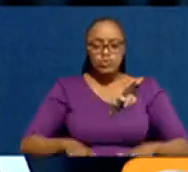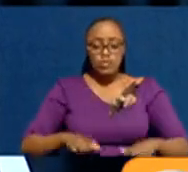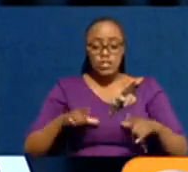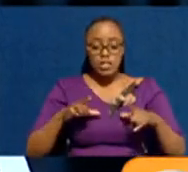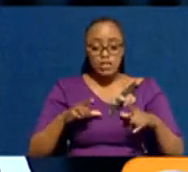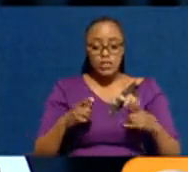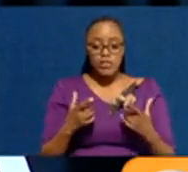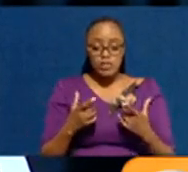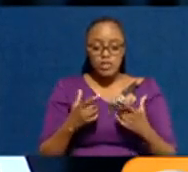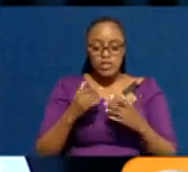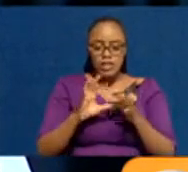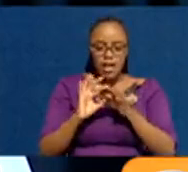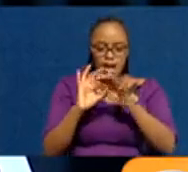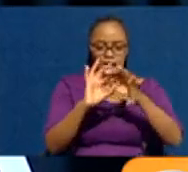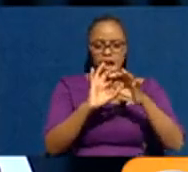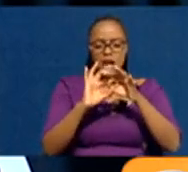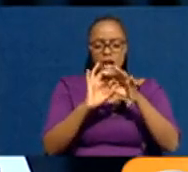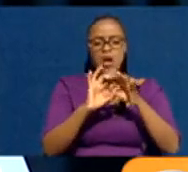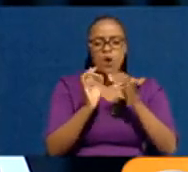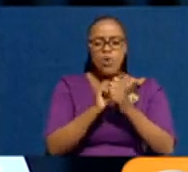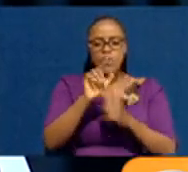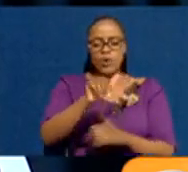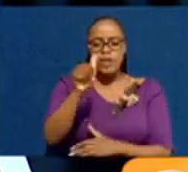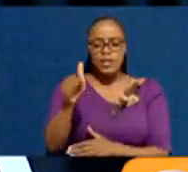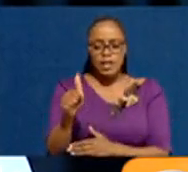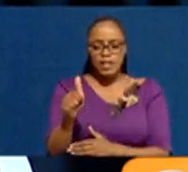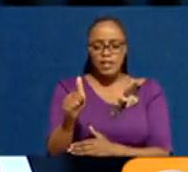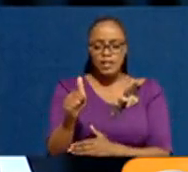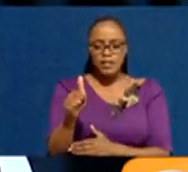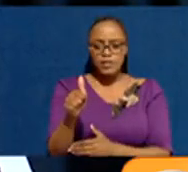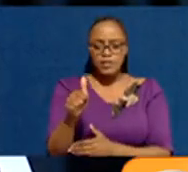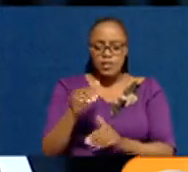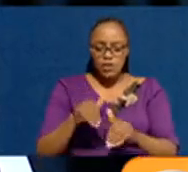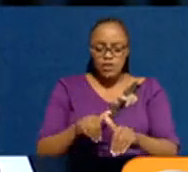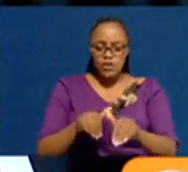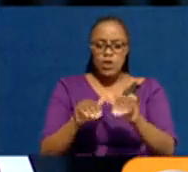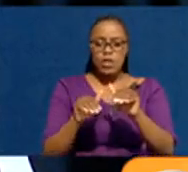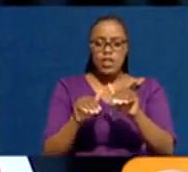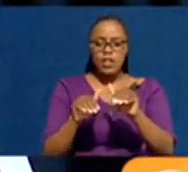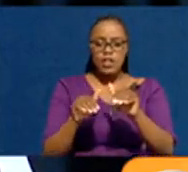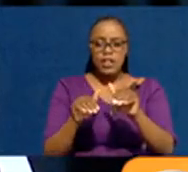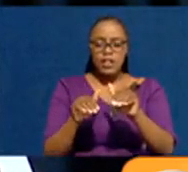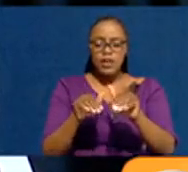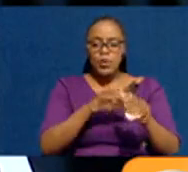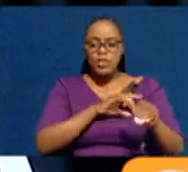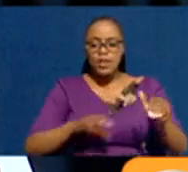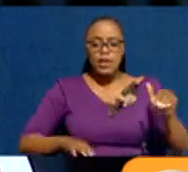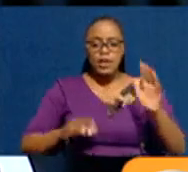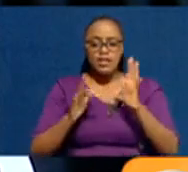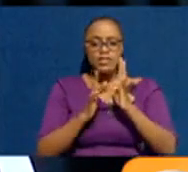in such harmony with one another, in accord with Christ